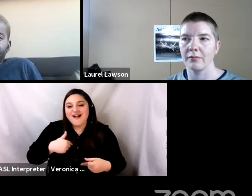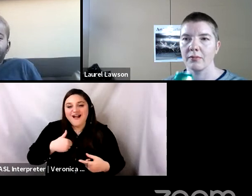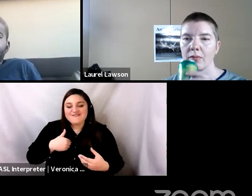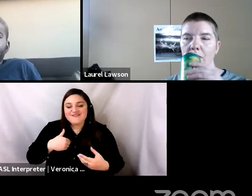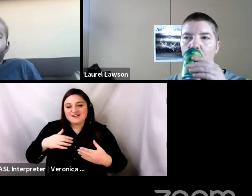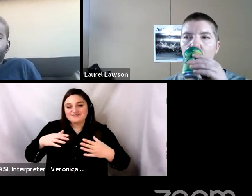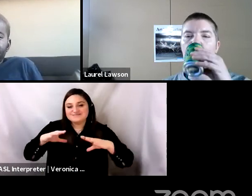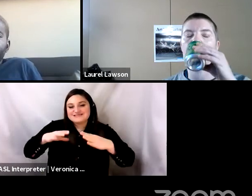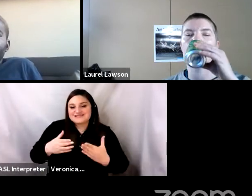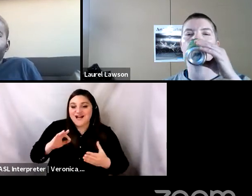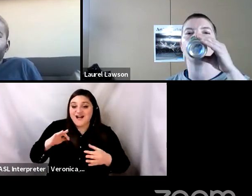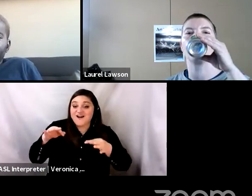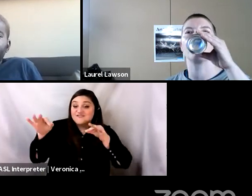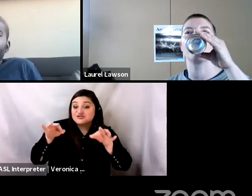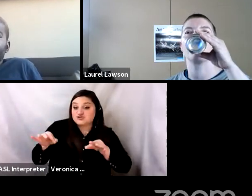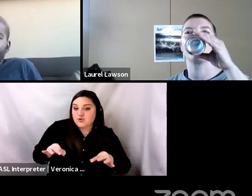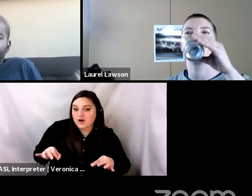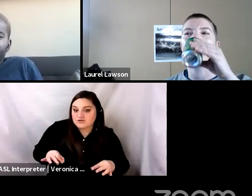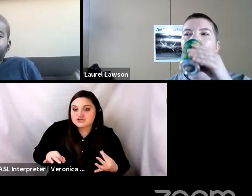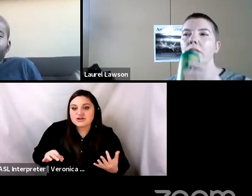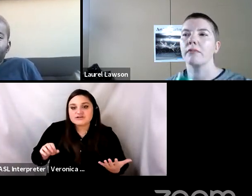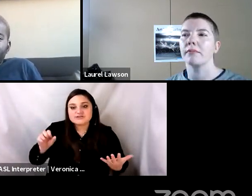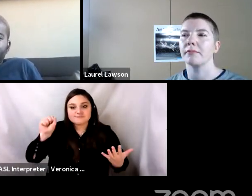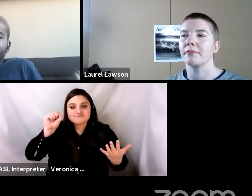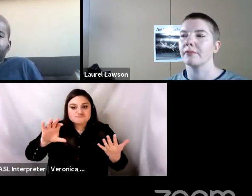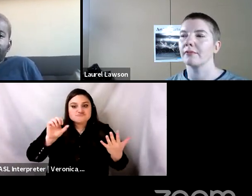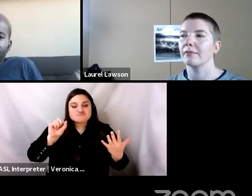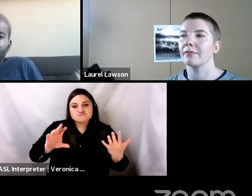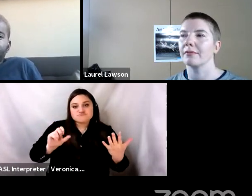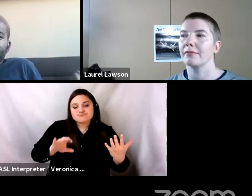allowing multiple bodies to